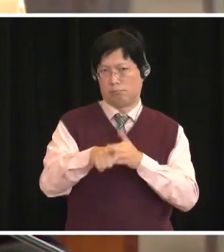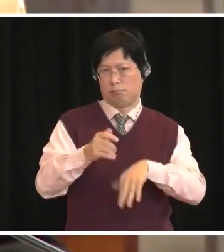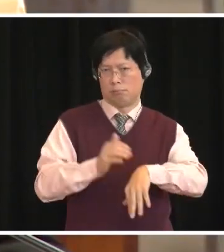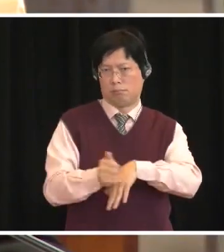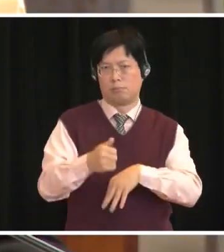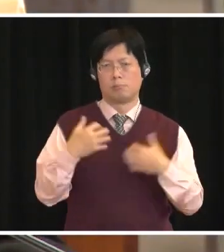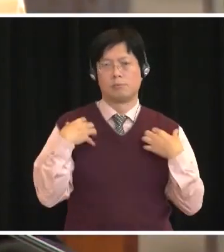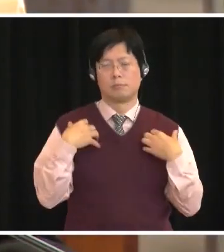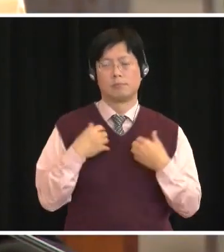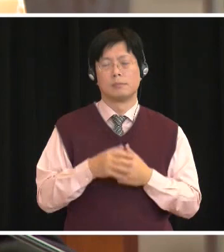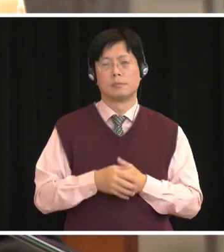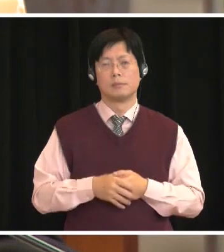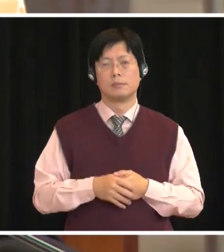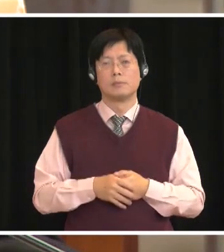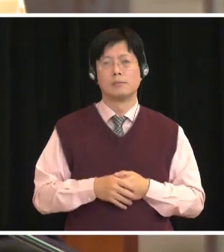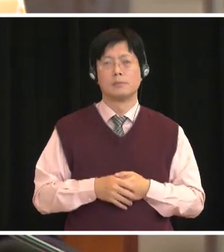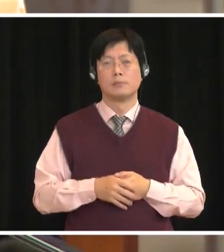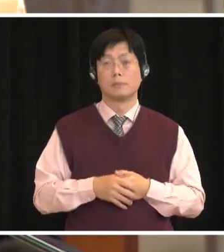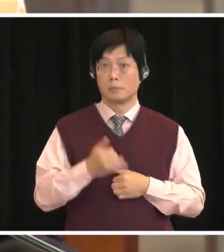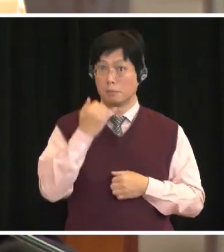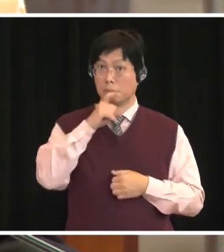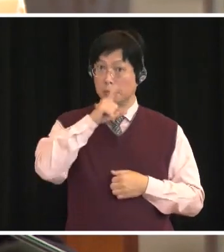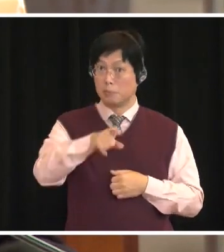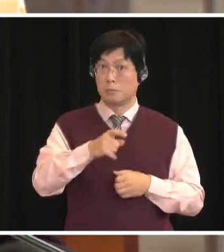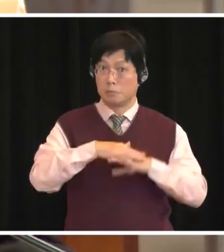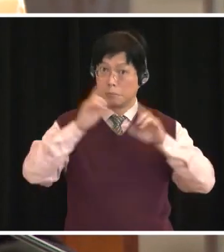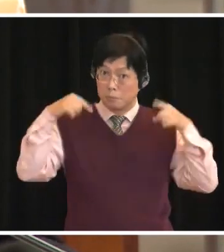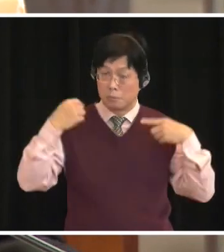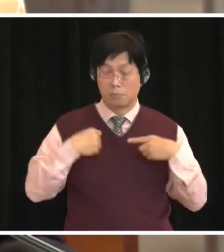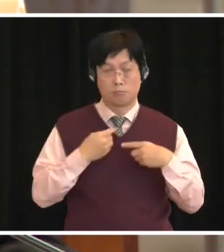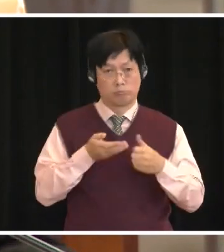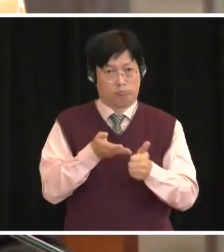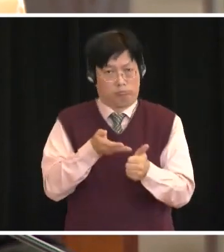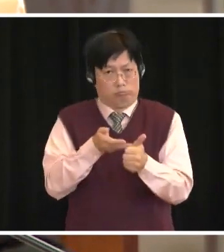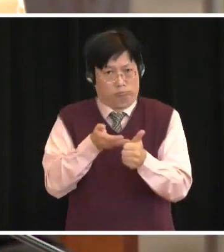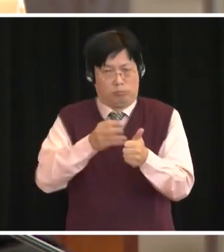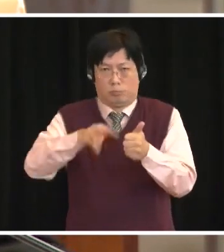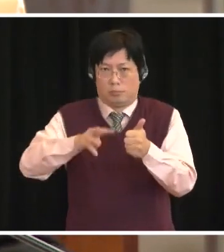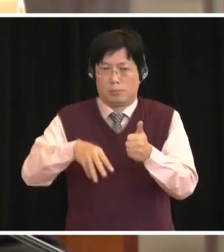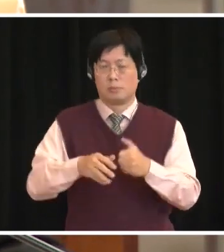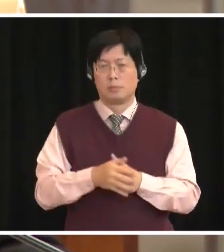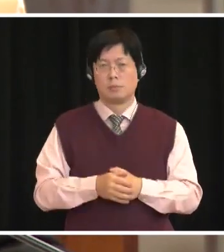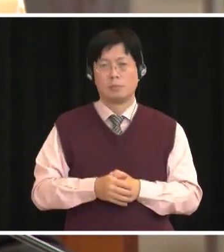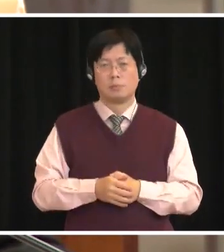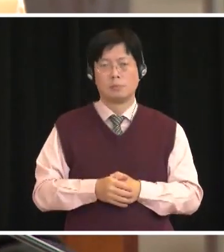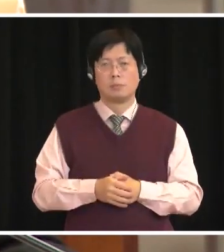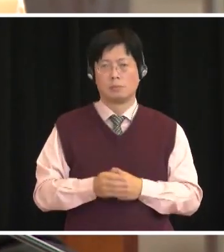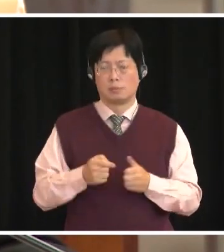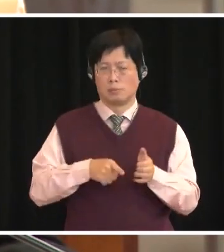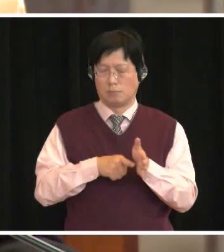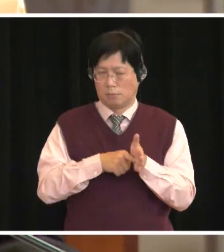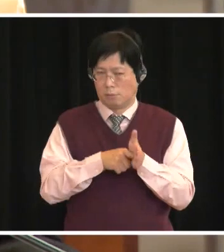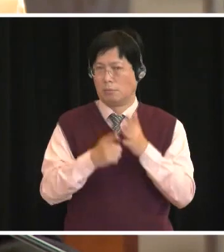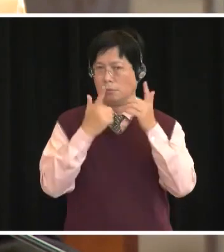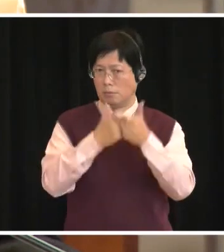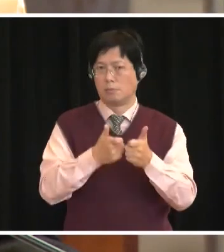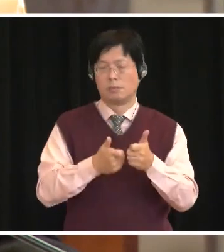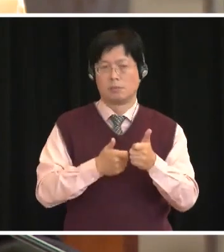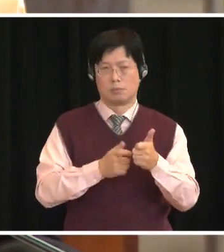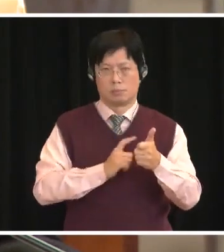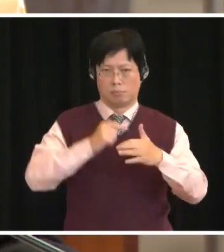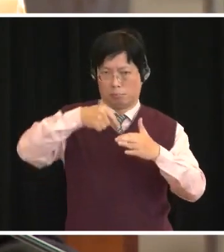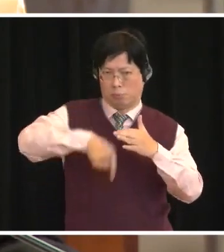protection officers, they are experts in respective fields. That means we have